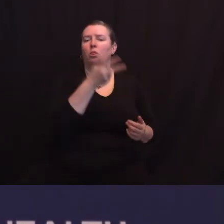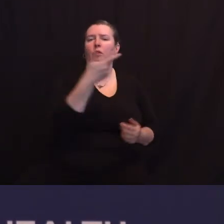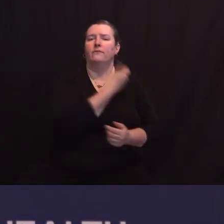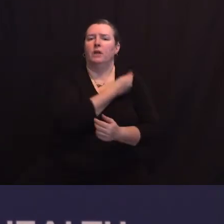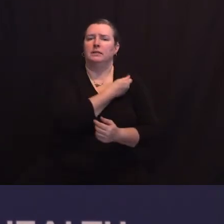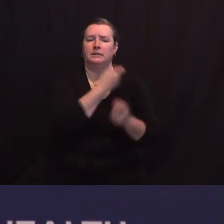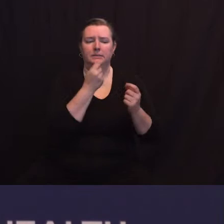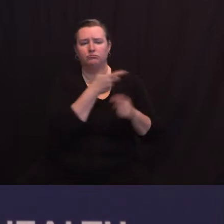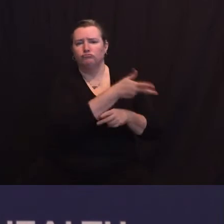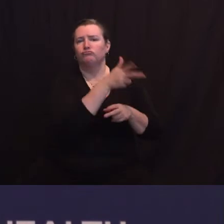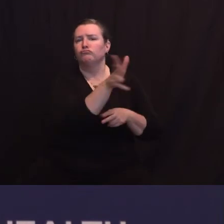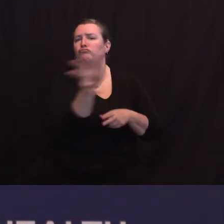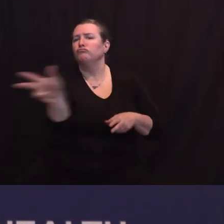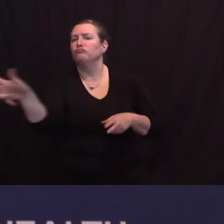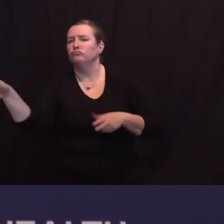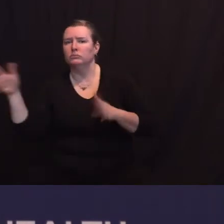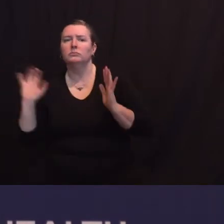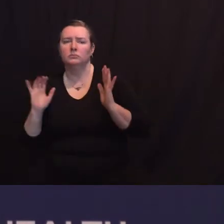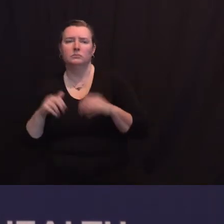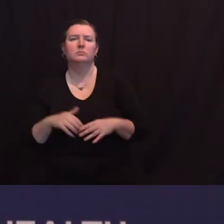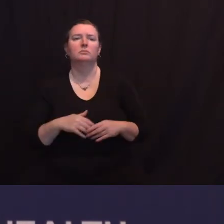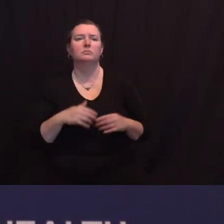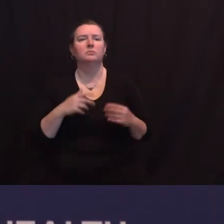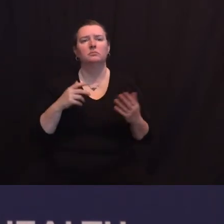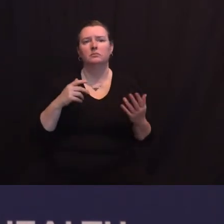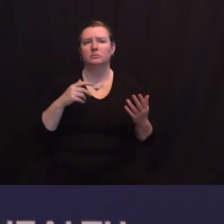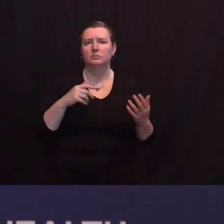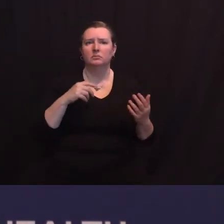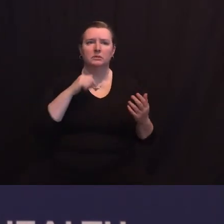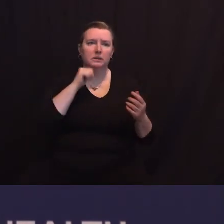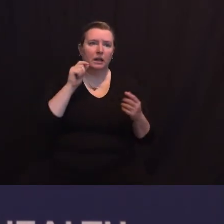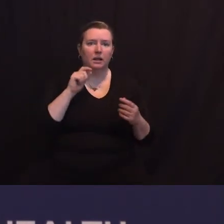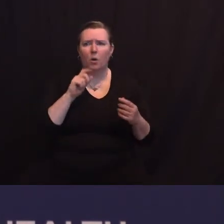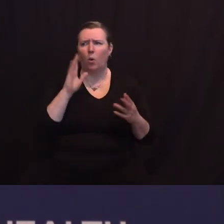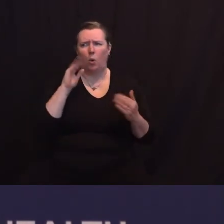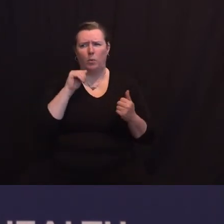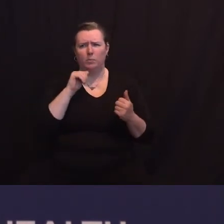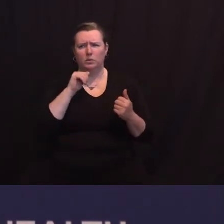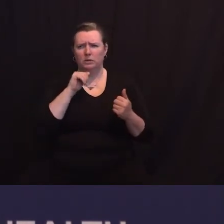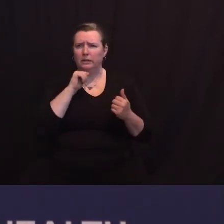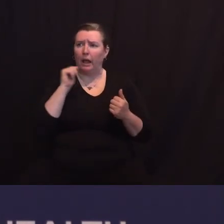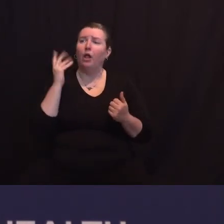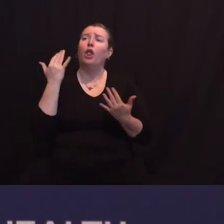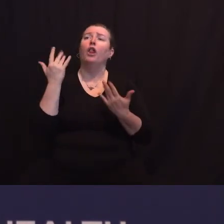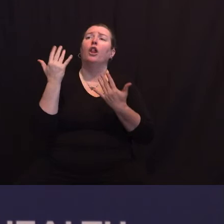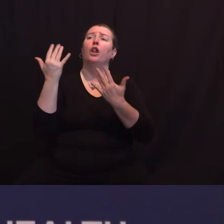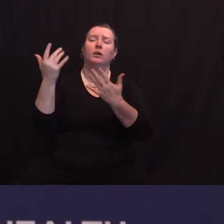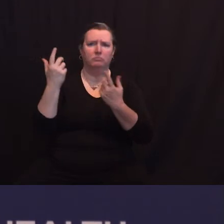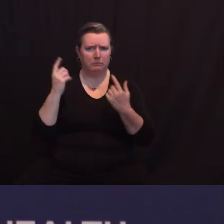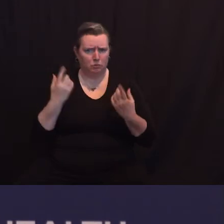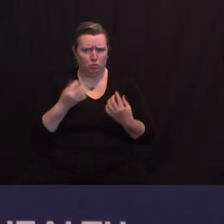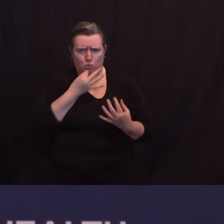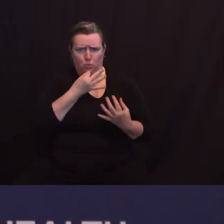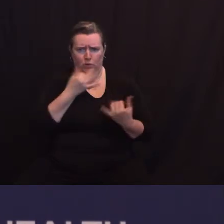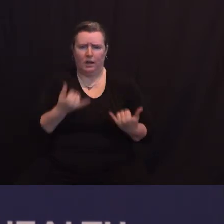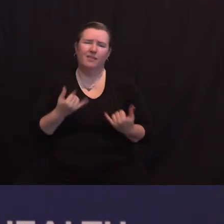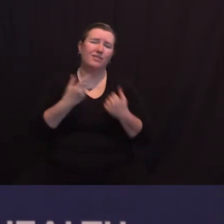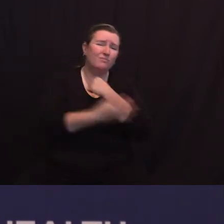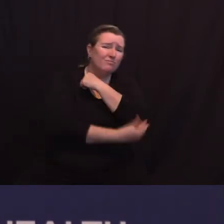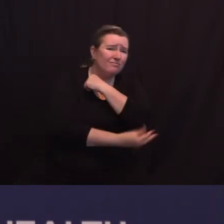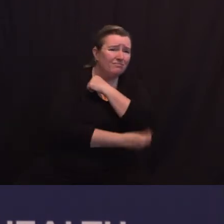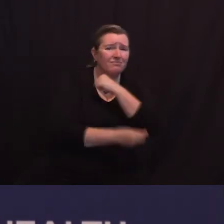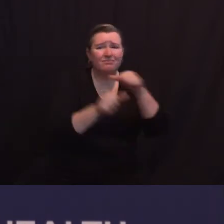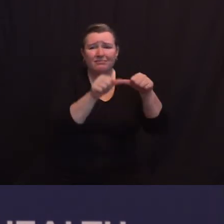hopefully sooner than later, that can go deep into urban communities, especially that have been harder to reach. I think, Judy, you've